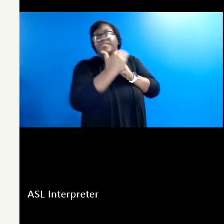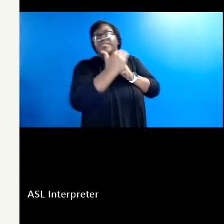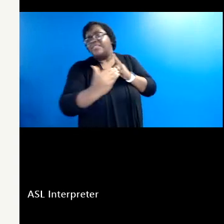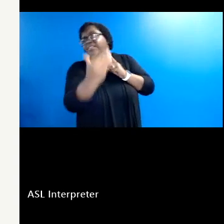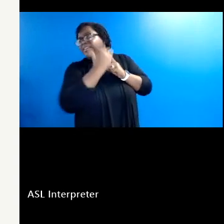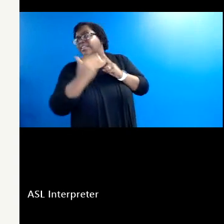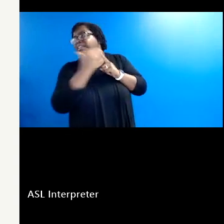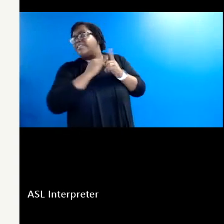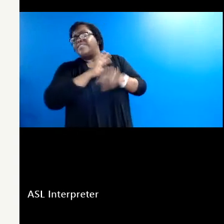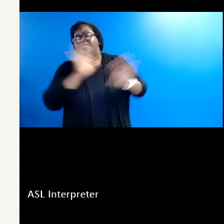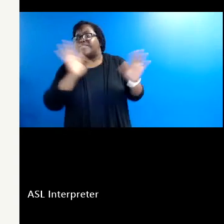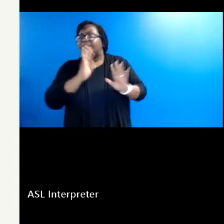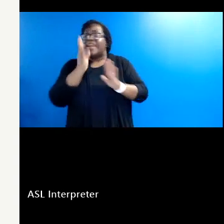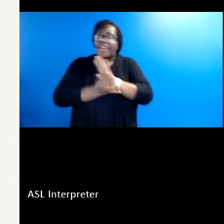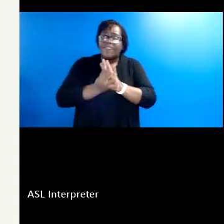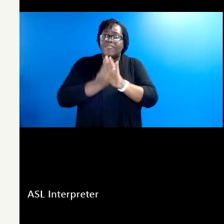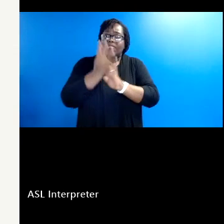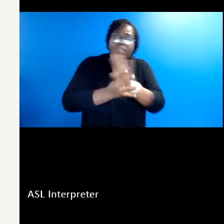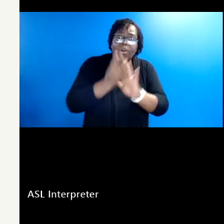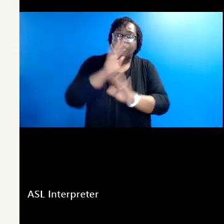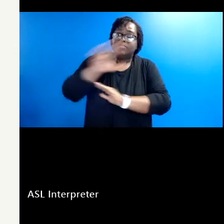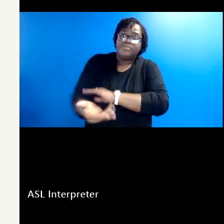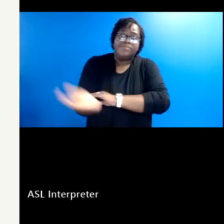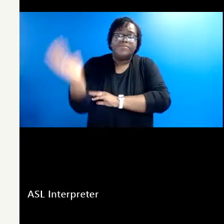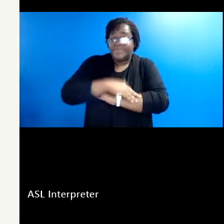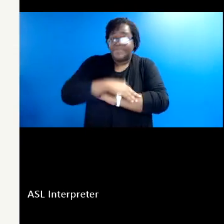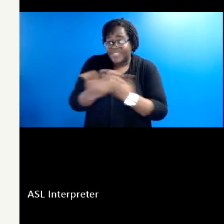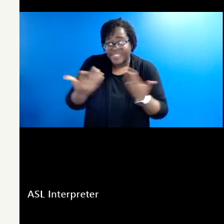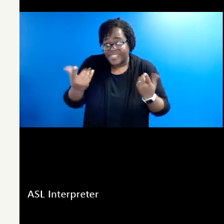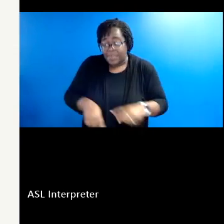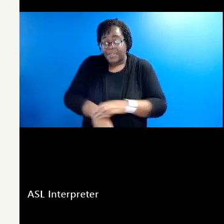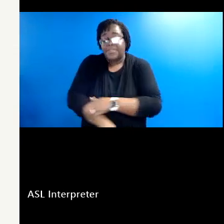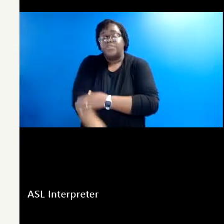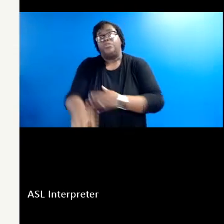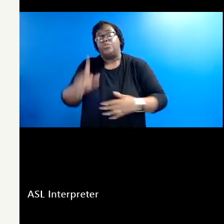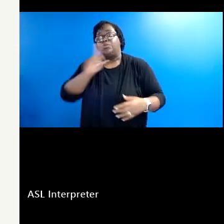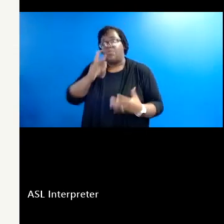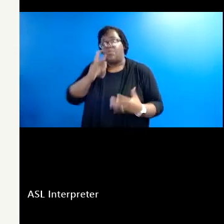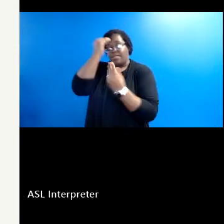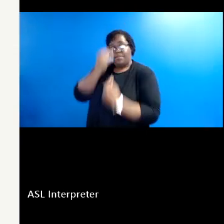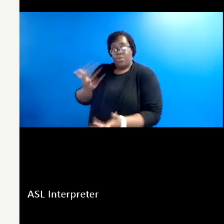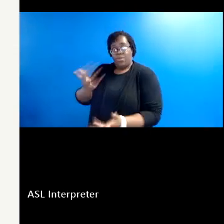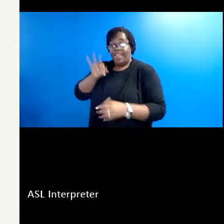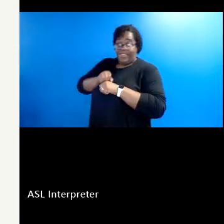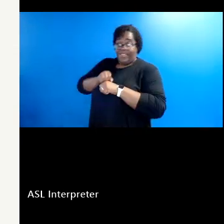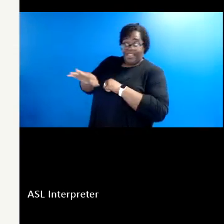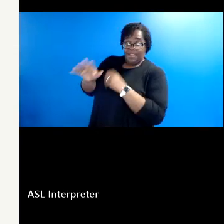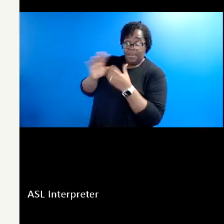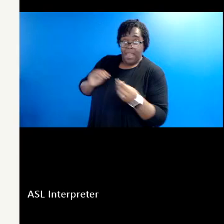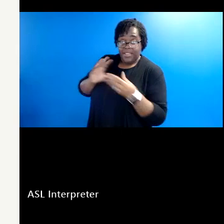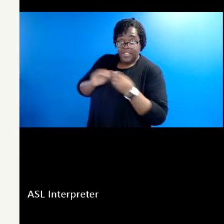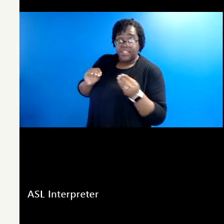were coming every 4 hours, day or night. So now we want our customers to be aware that if we've sent you this notification, you're at